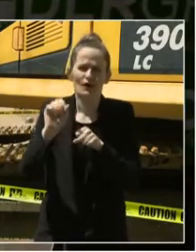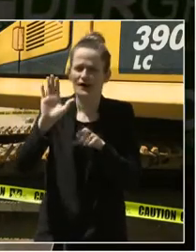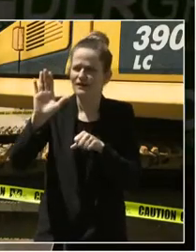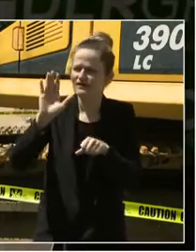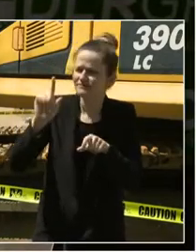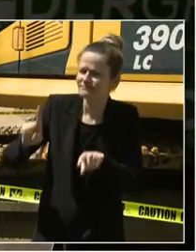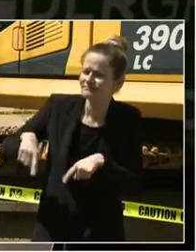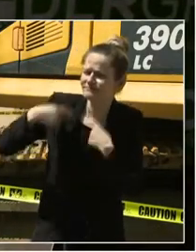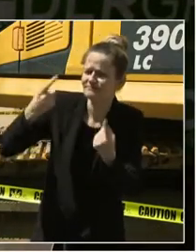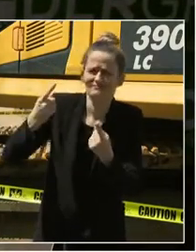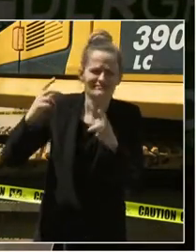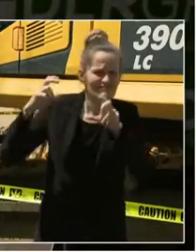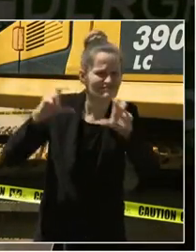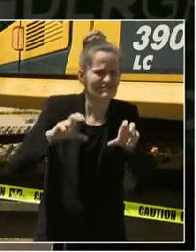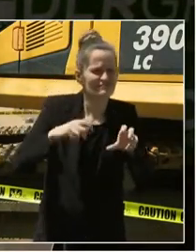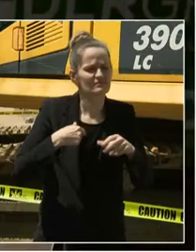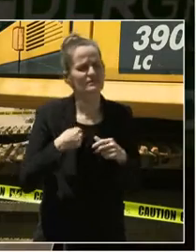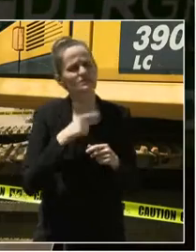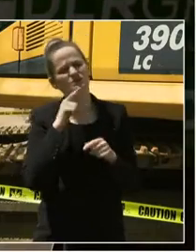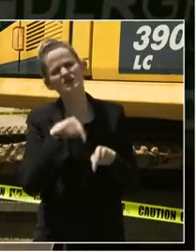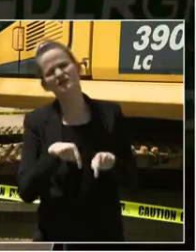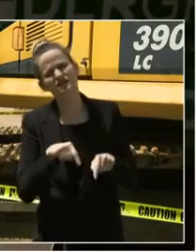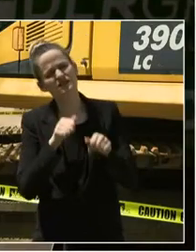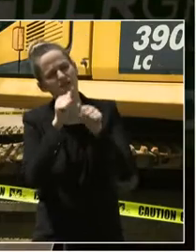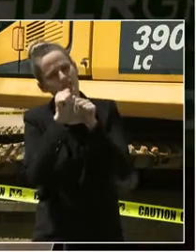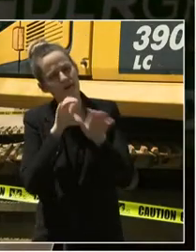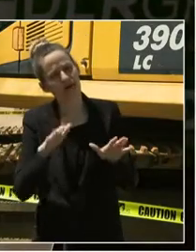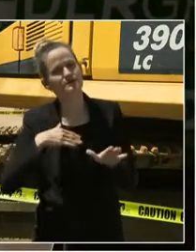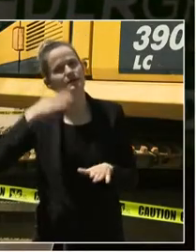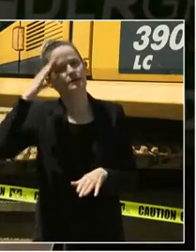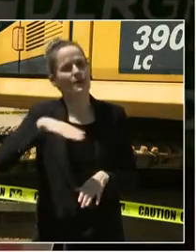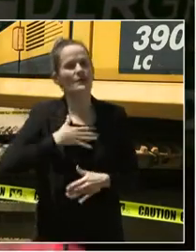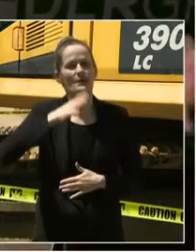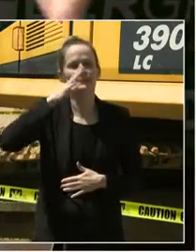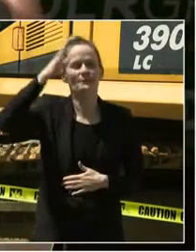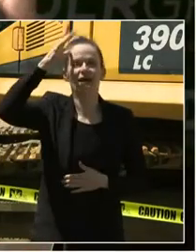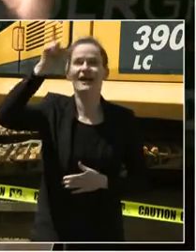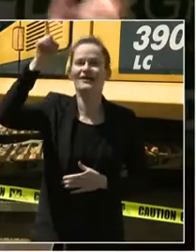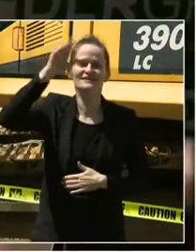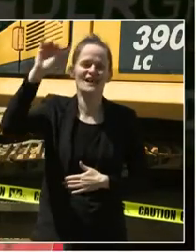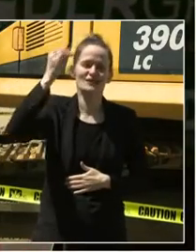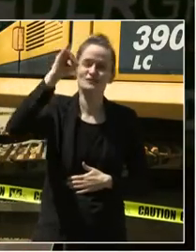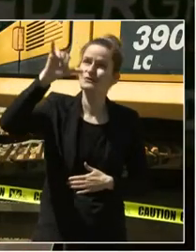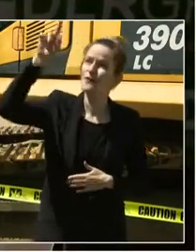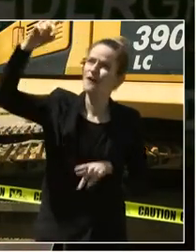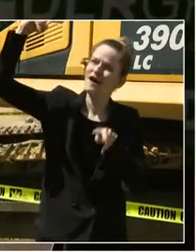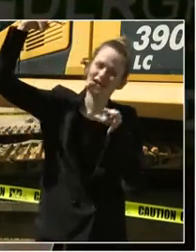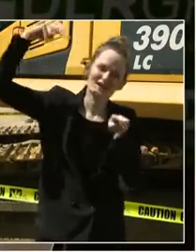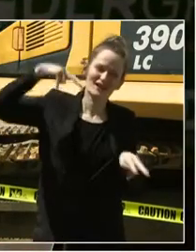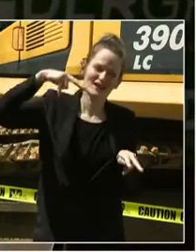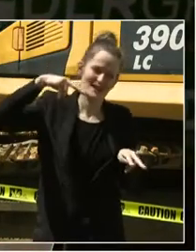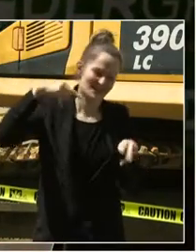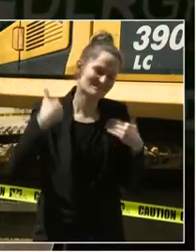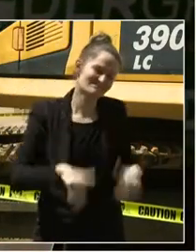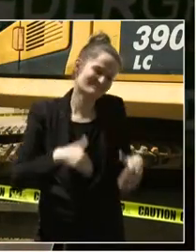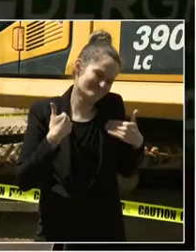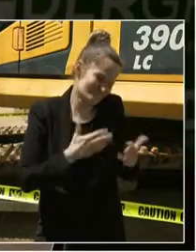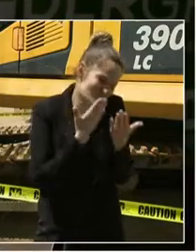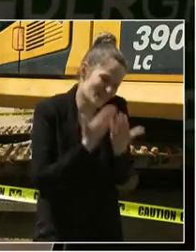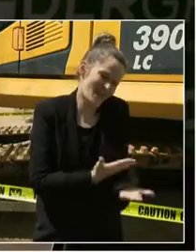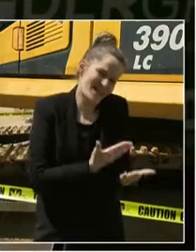are a blessing. I know my parents and Joy are looking down on us and